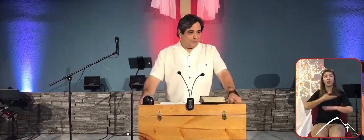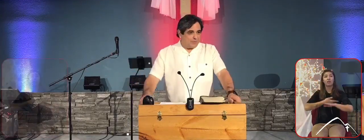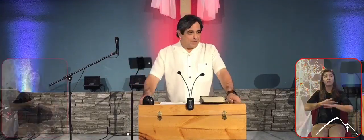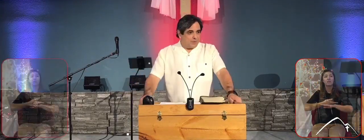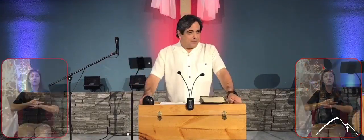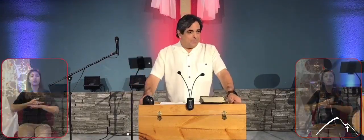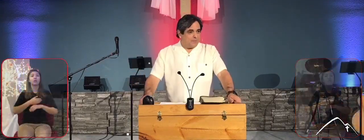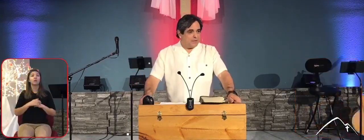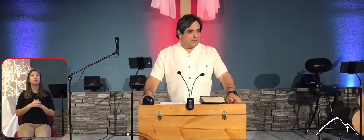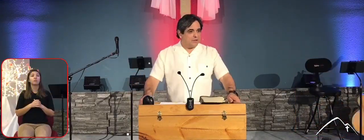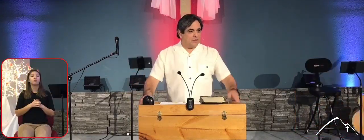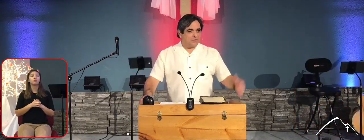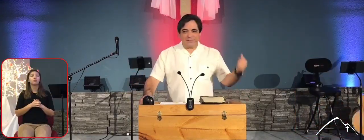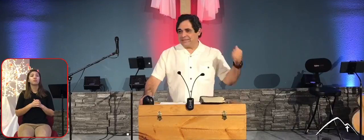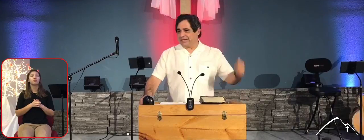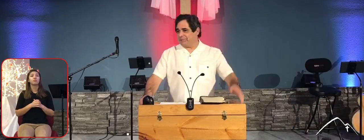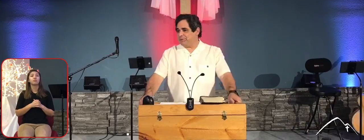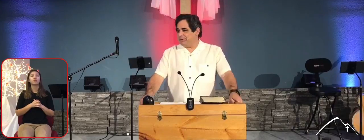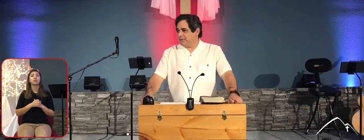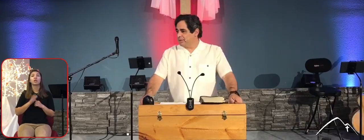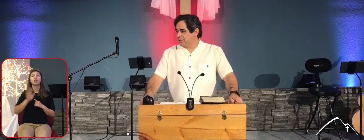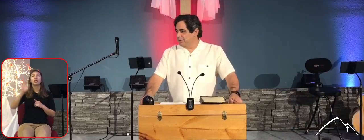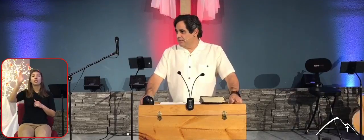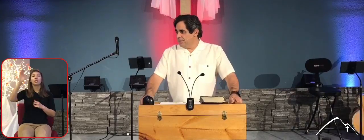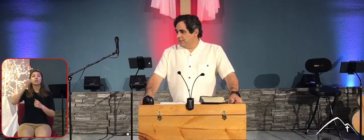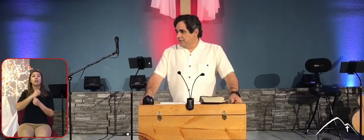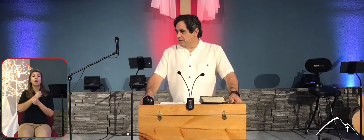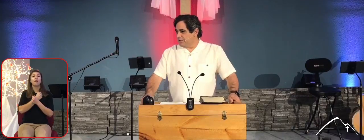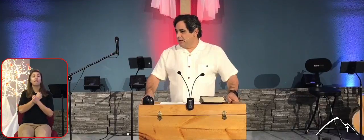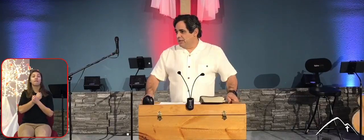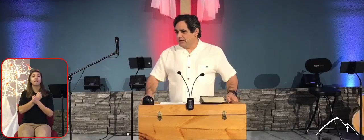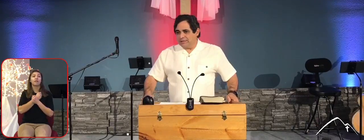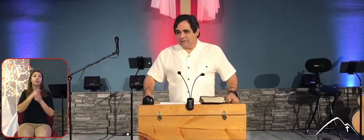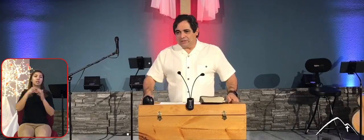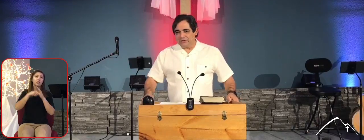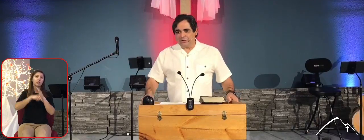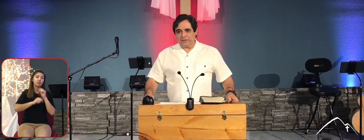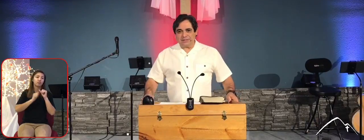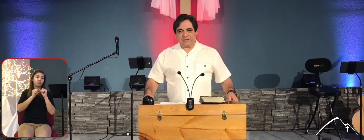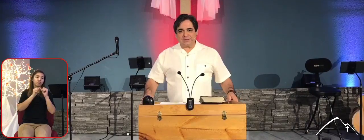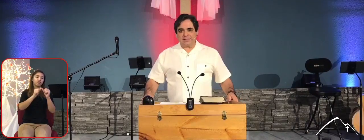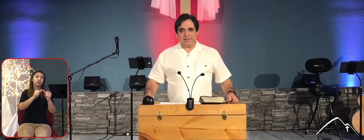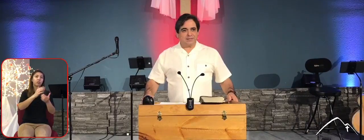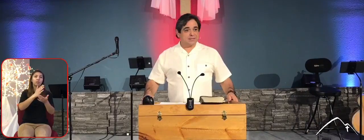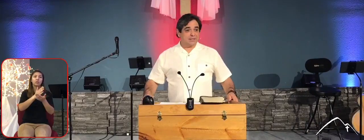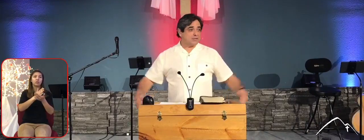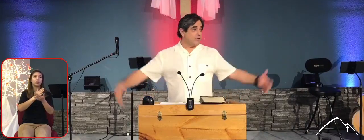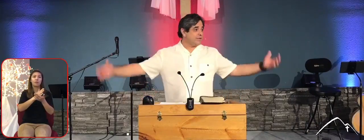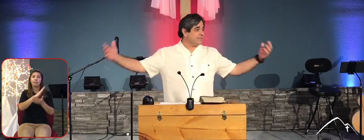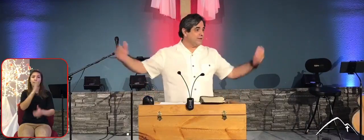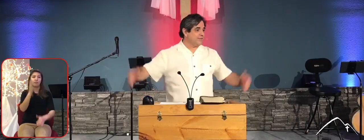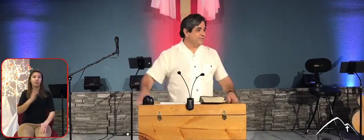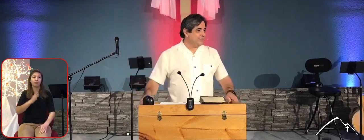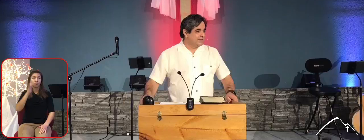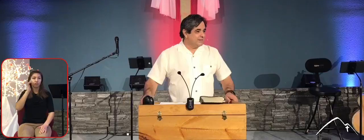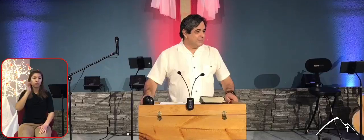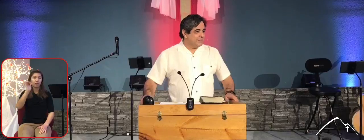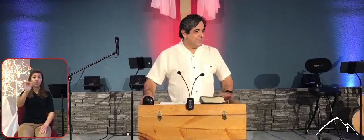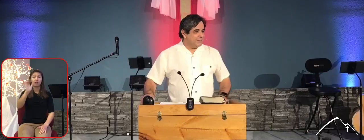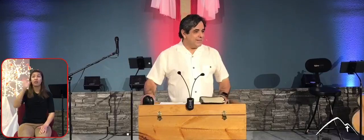result, his love is deep. It's unconditional. It's crazy